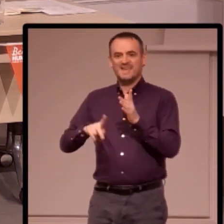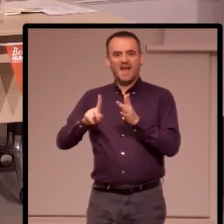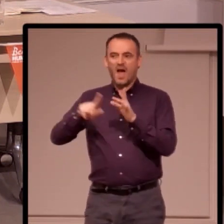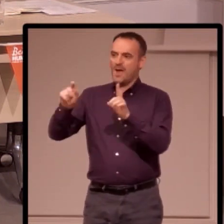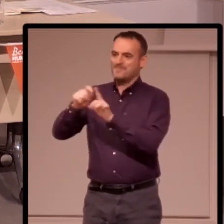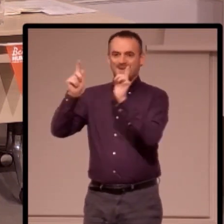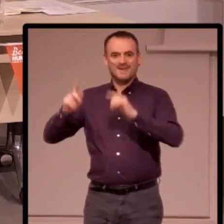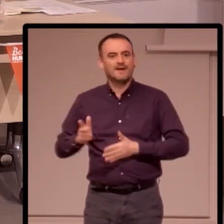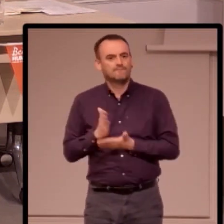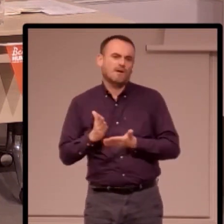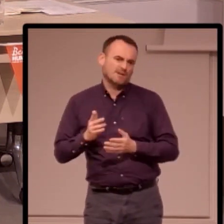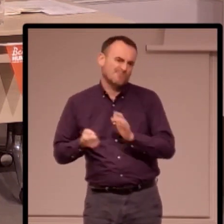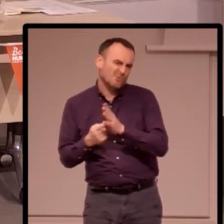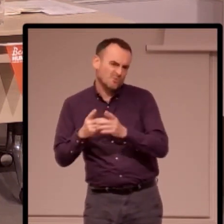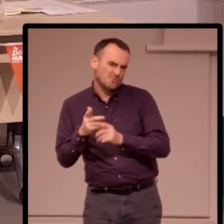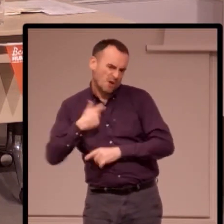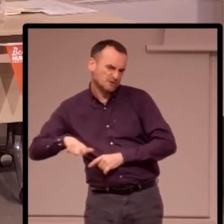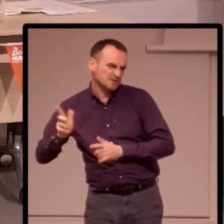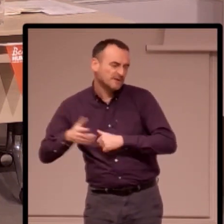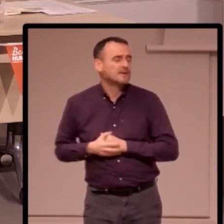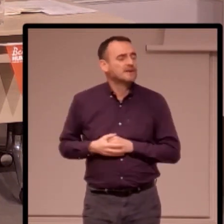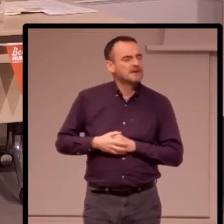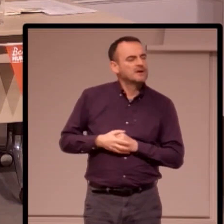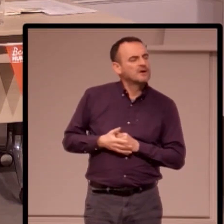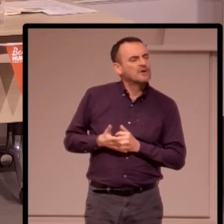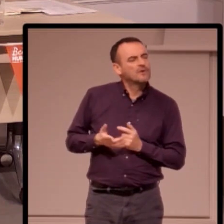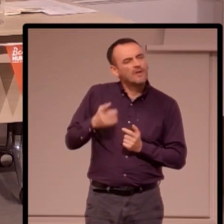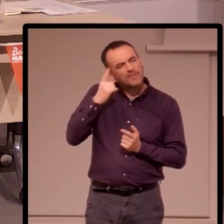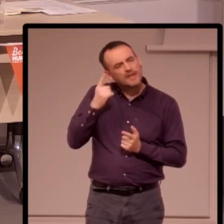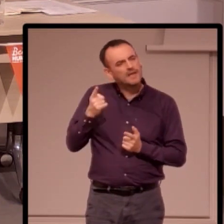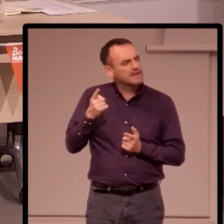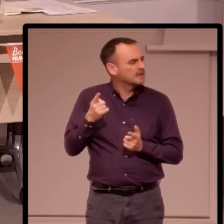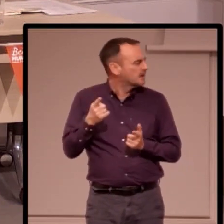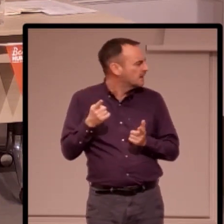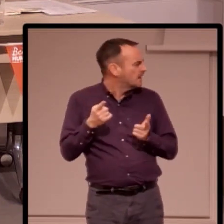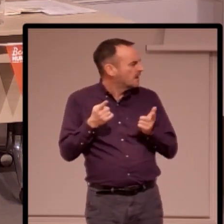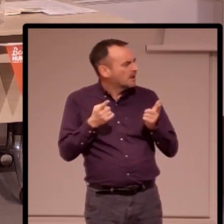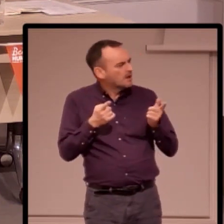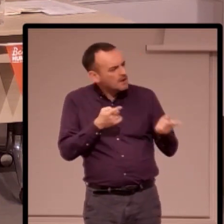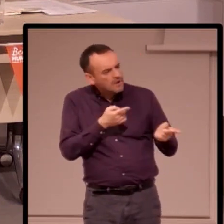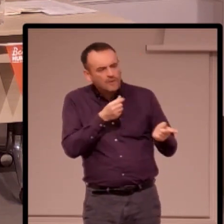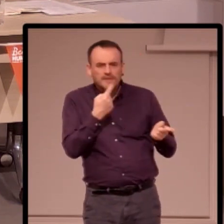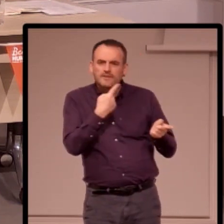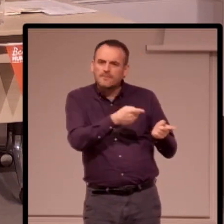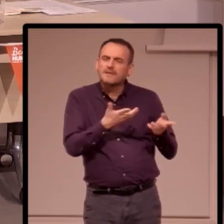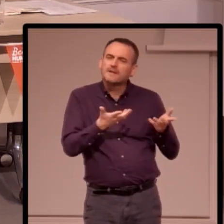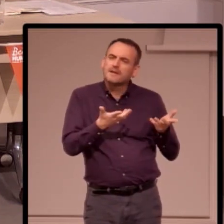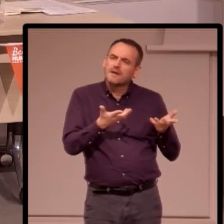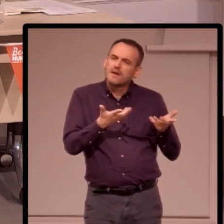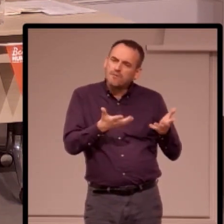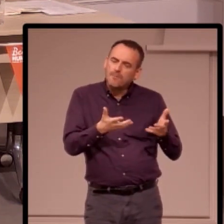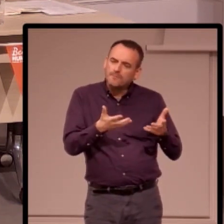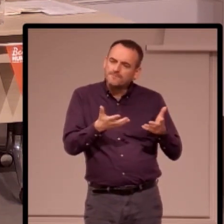experience, actually. And I think probably... I think something that you've touched upon about hearing from kind